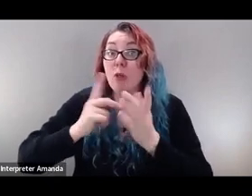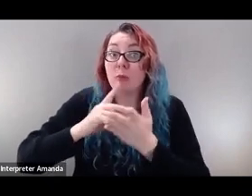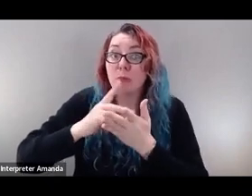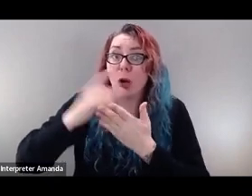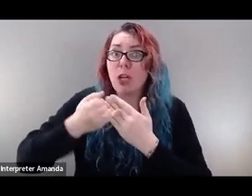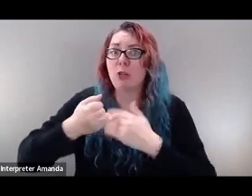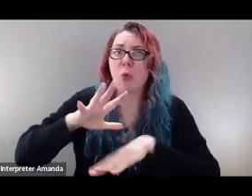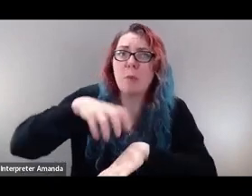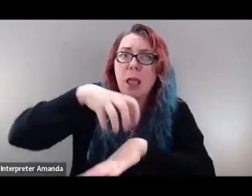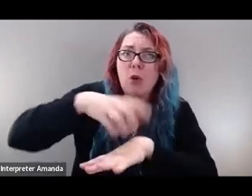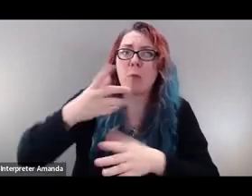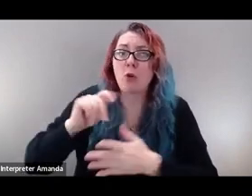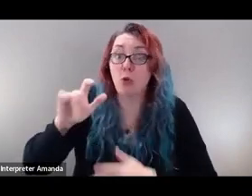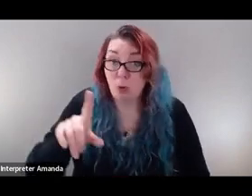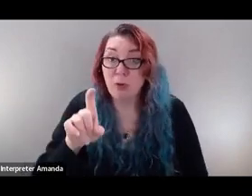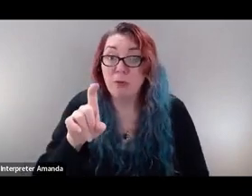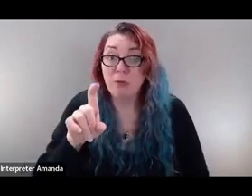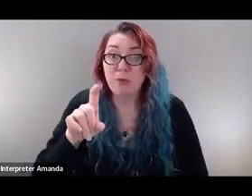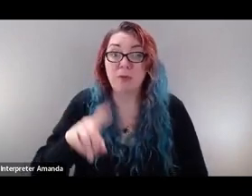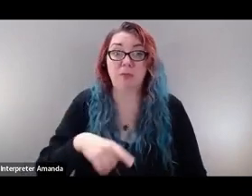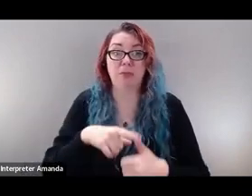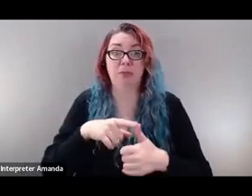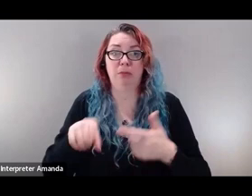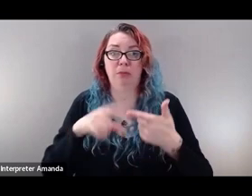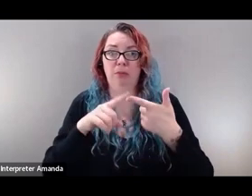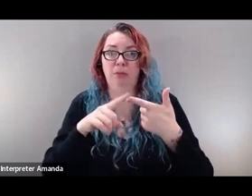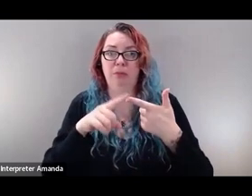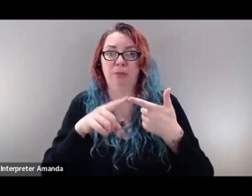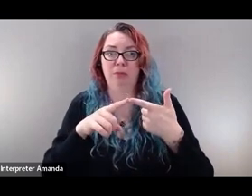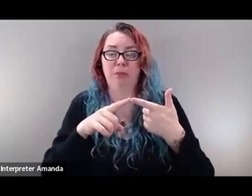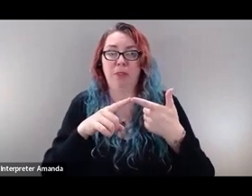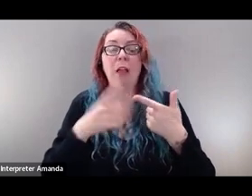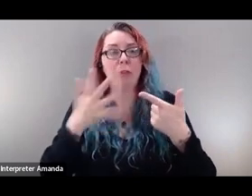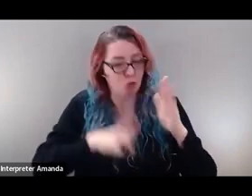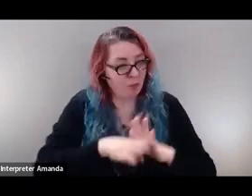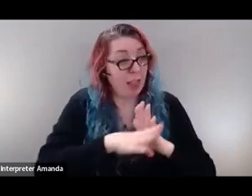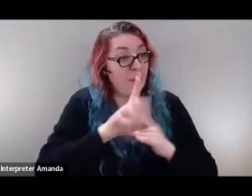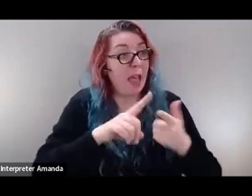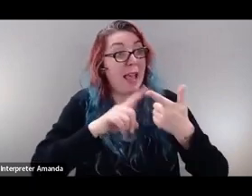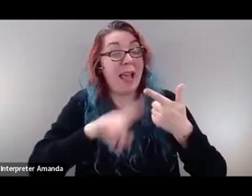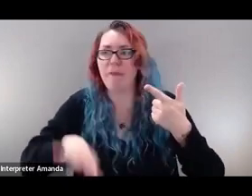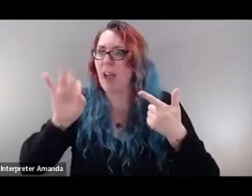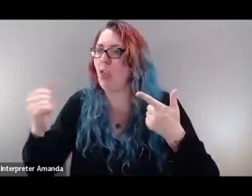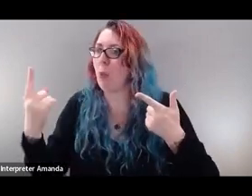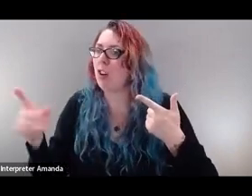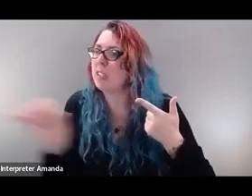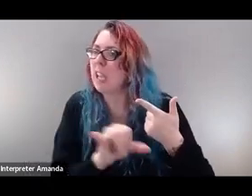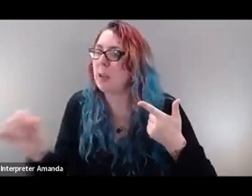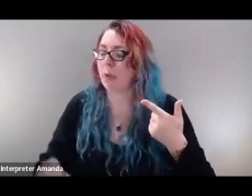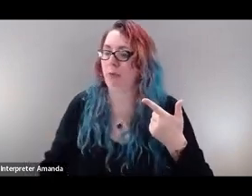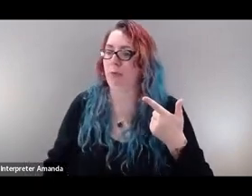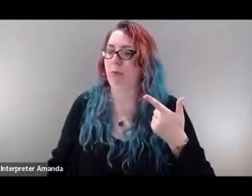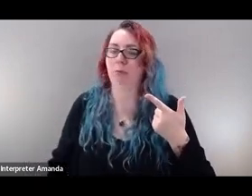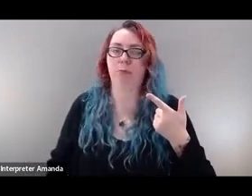at some point that, you know, were doing the same thing as you did? Did you already use the digital initiative developed by